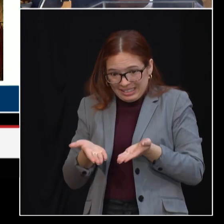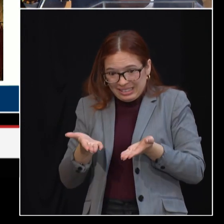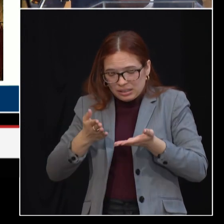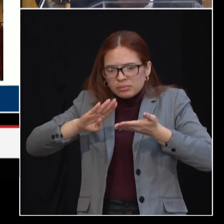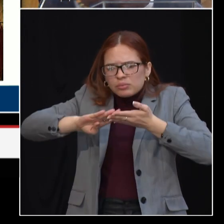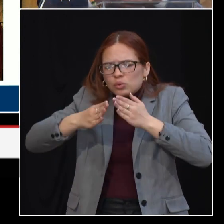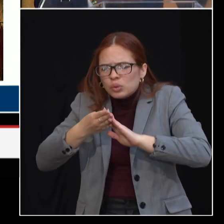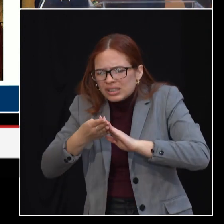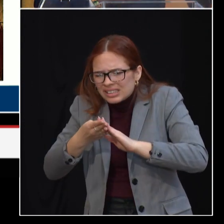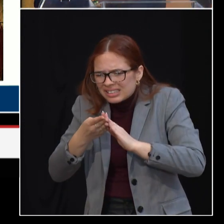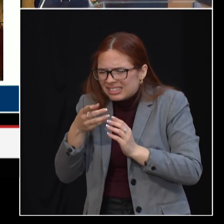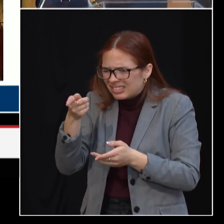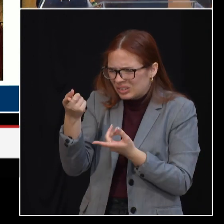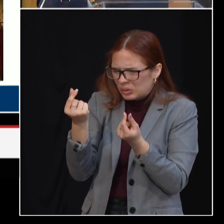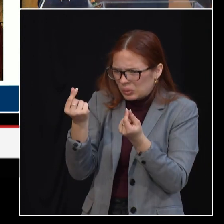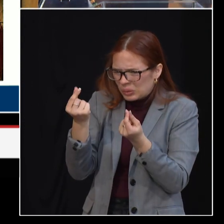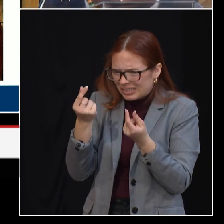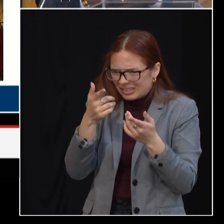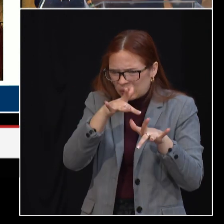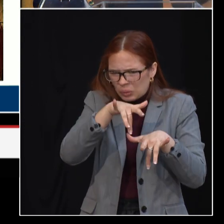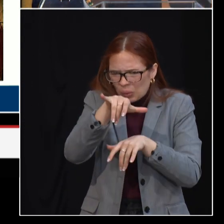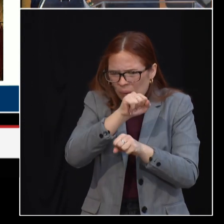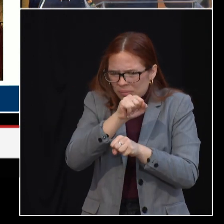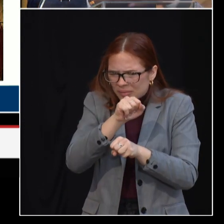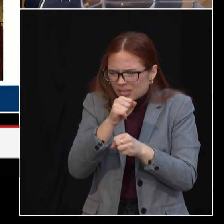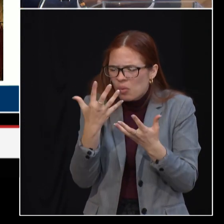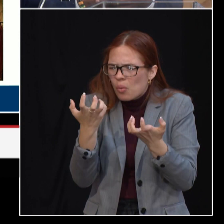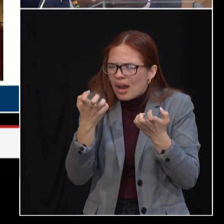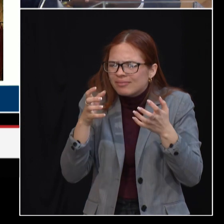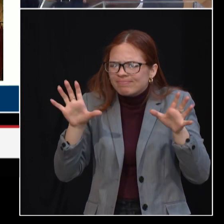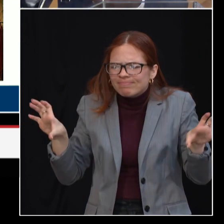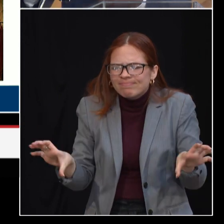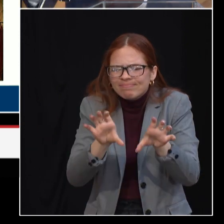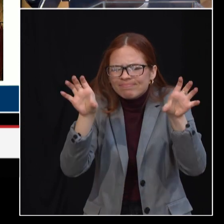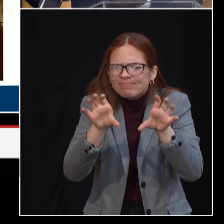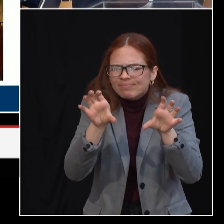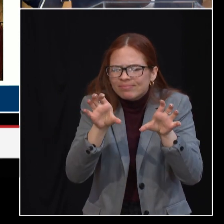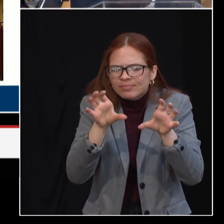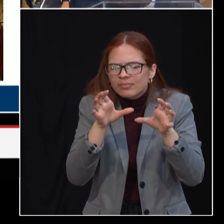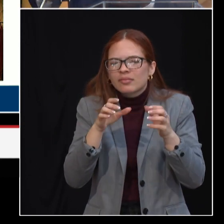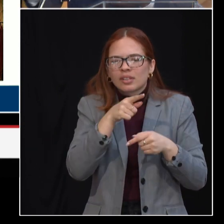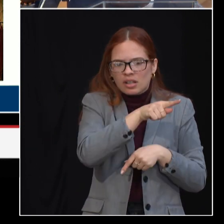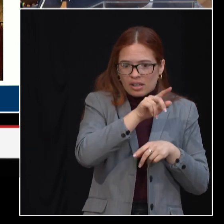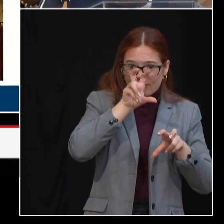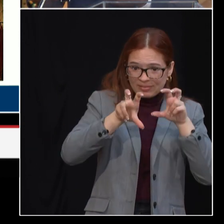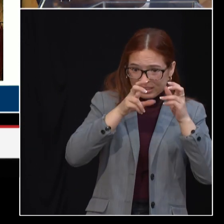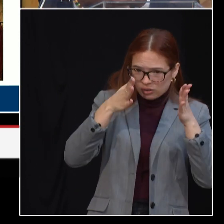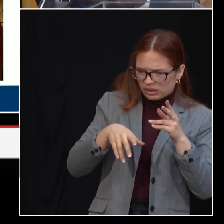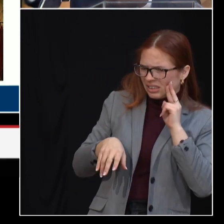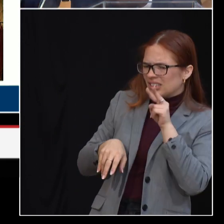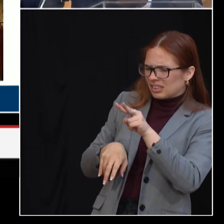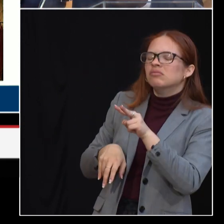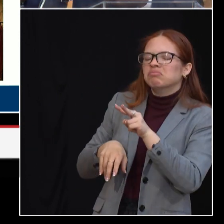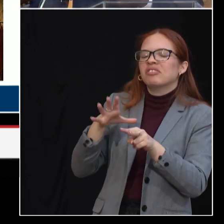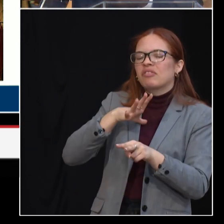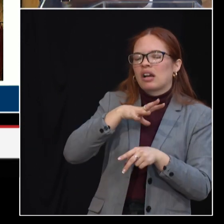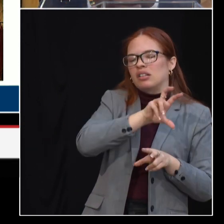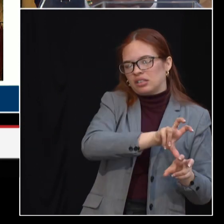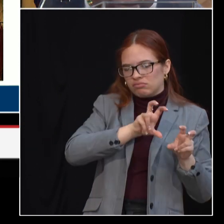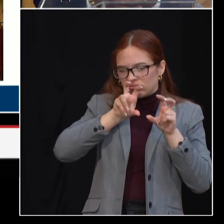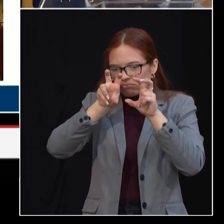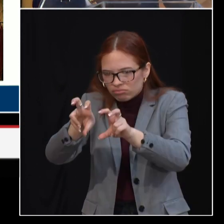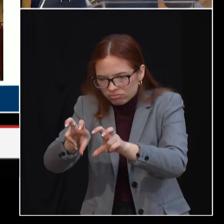vacant properties to attract investments. Each year, we bring over 300 properties into productive